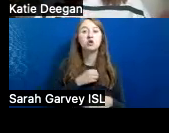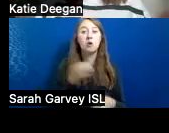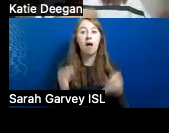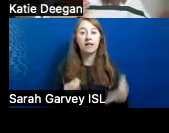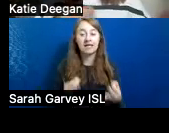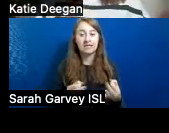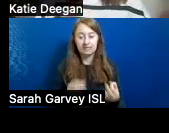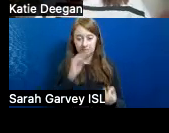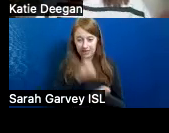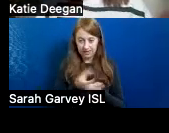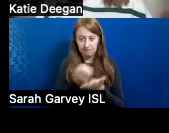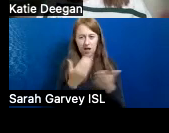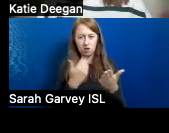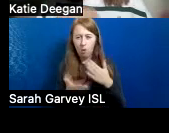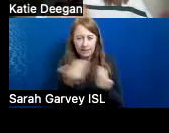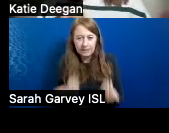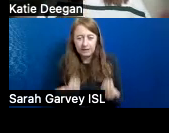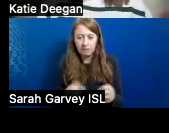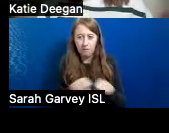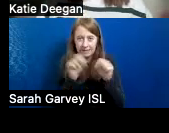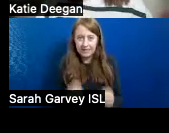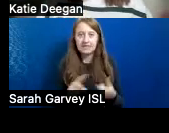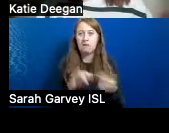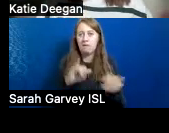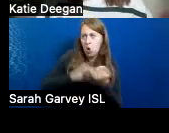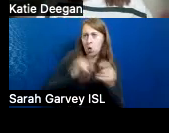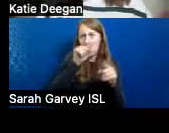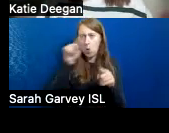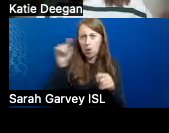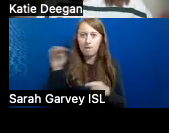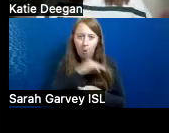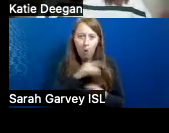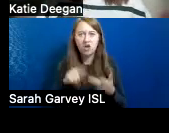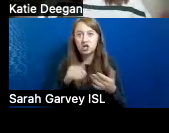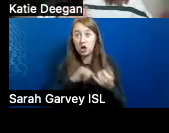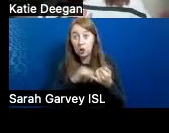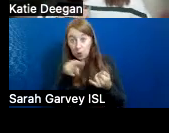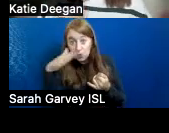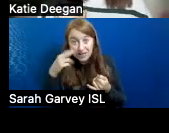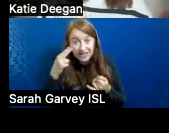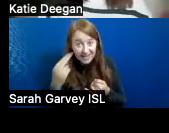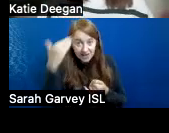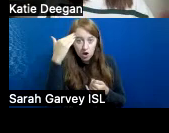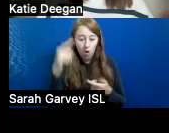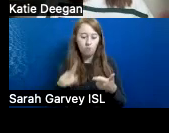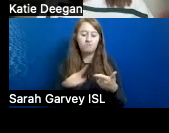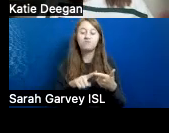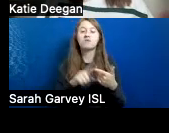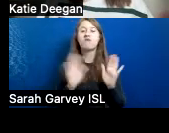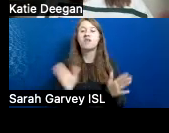system? How does it work? Who's the who? Who do you need to know? We did confidence and resilience